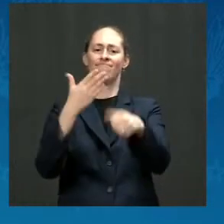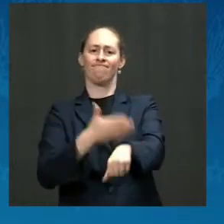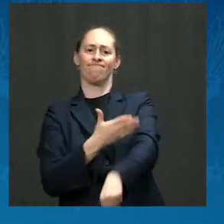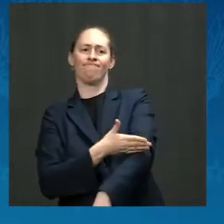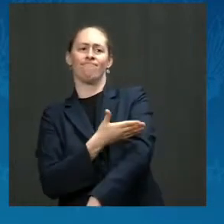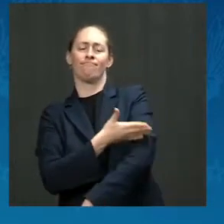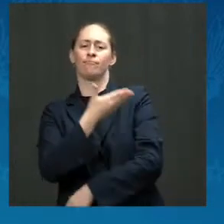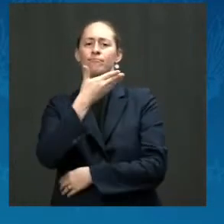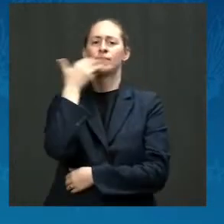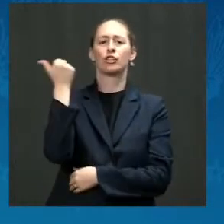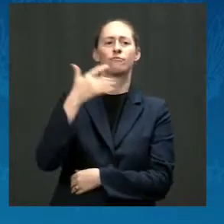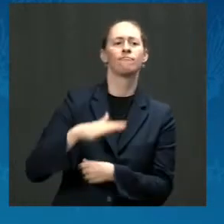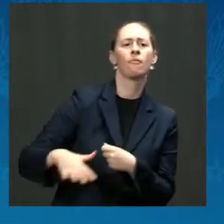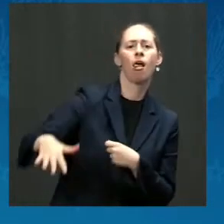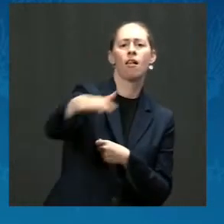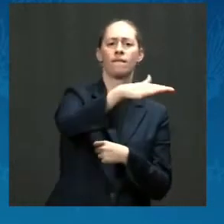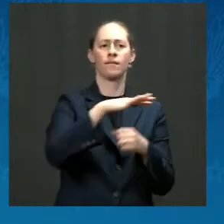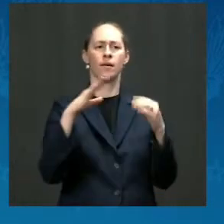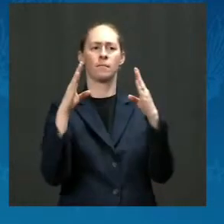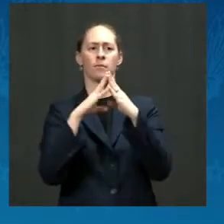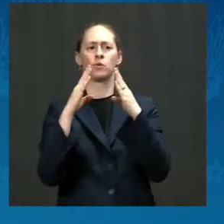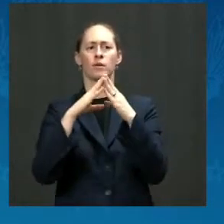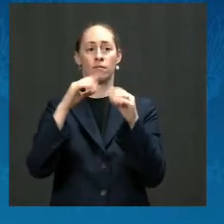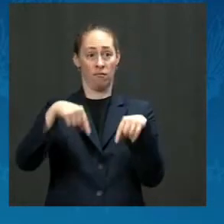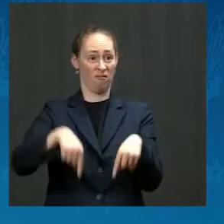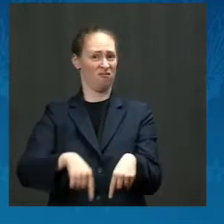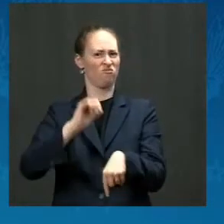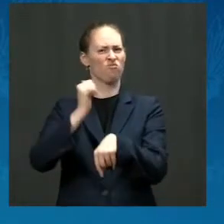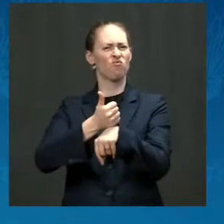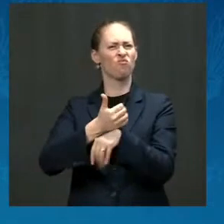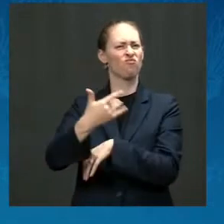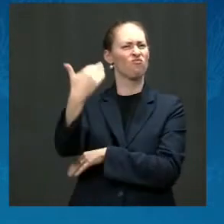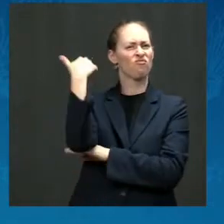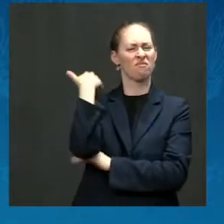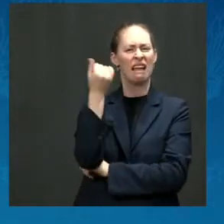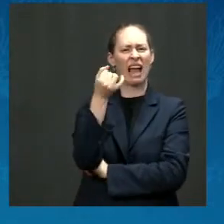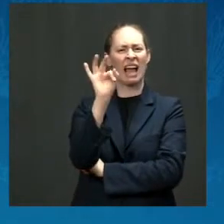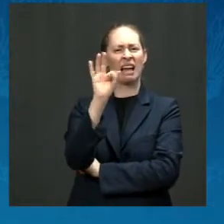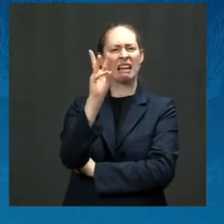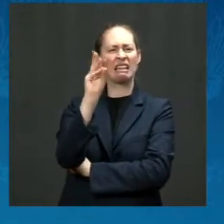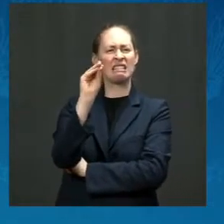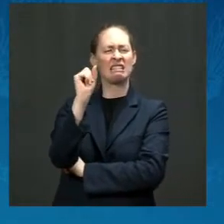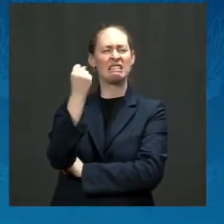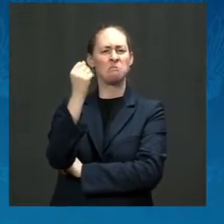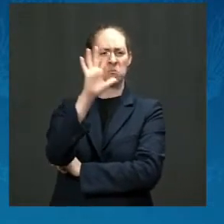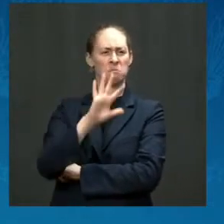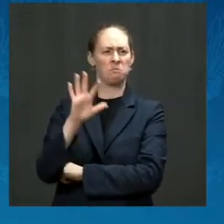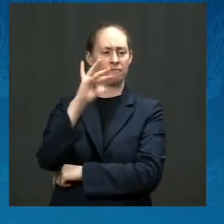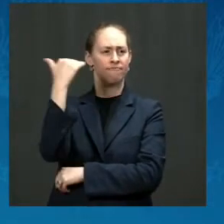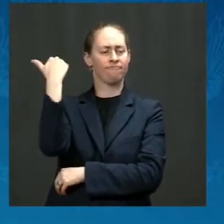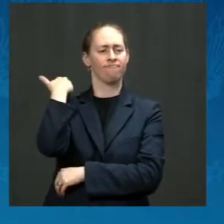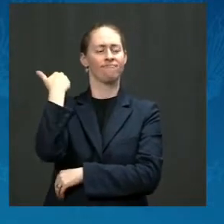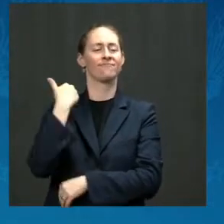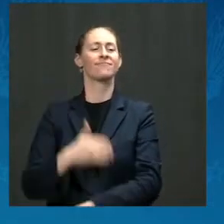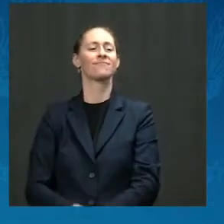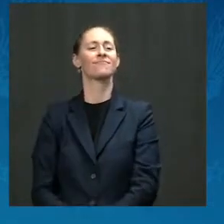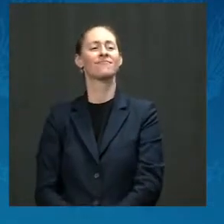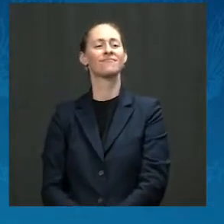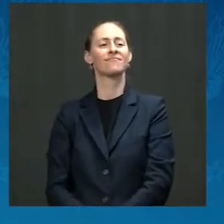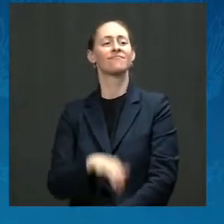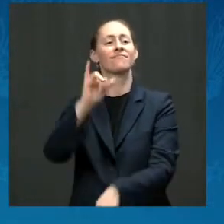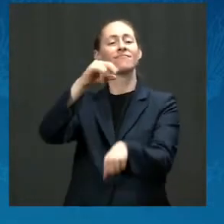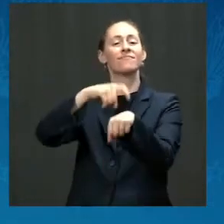centers began in the 1960s as part of President Lyndon Baines Johnson's War on